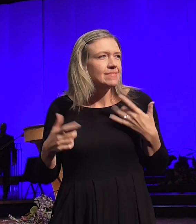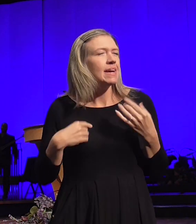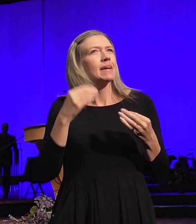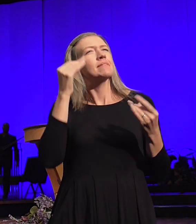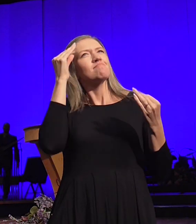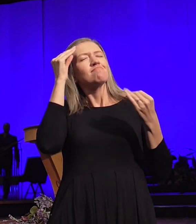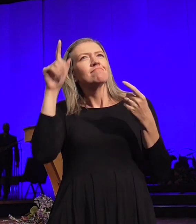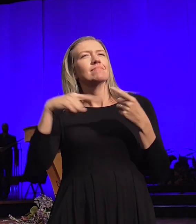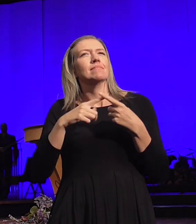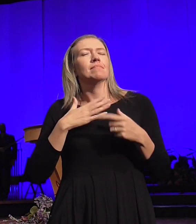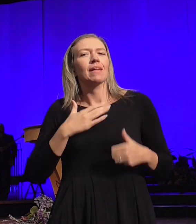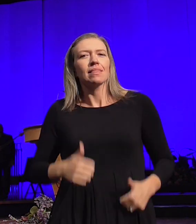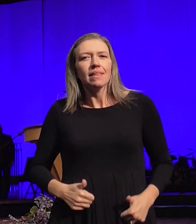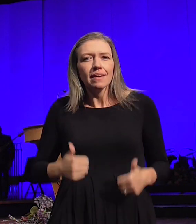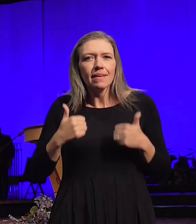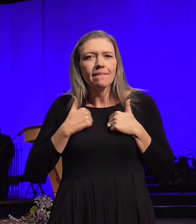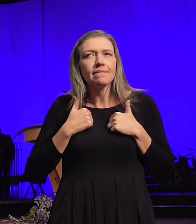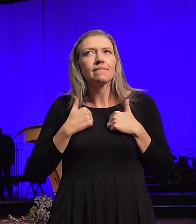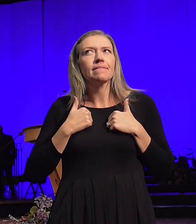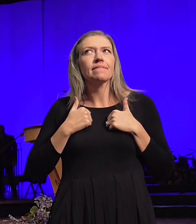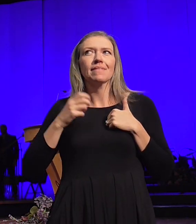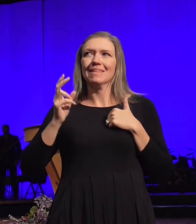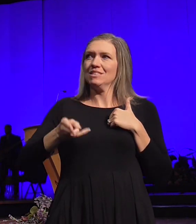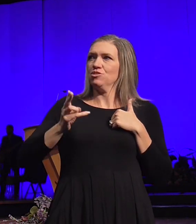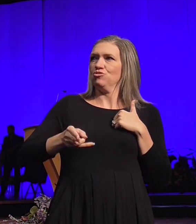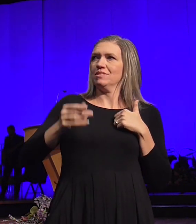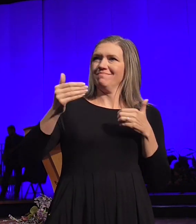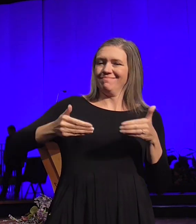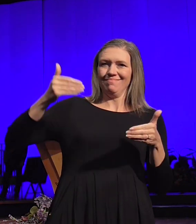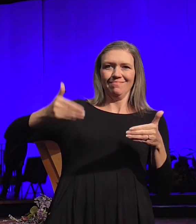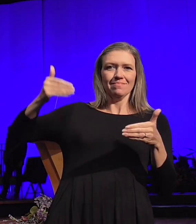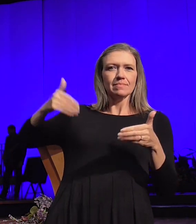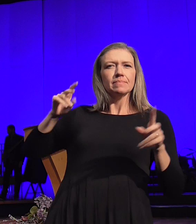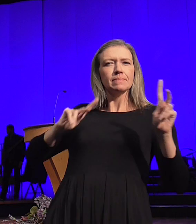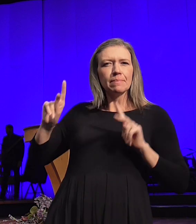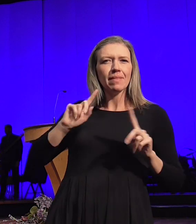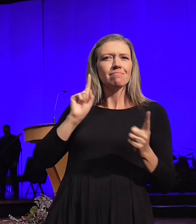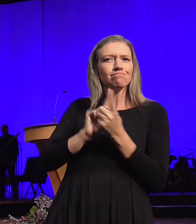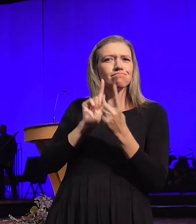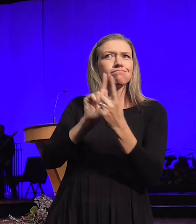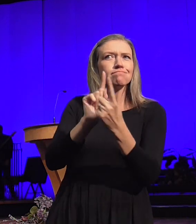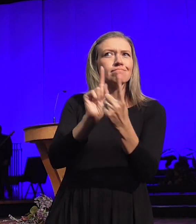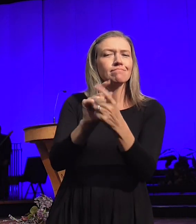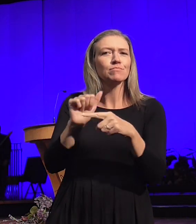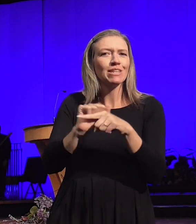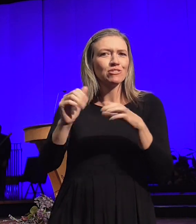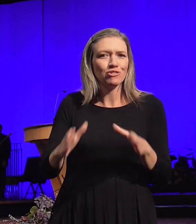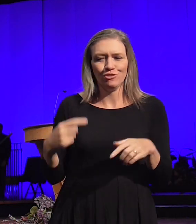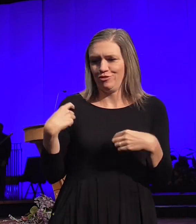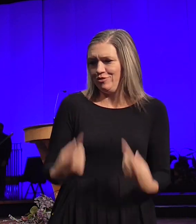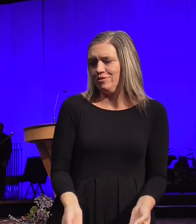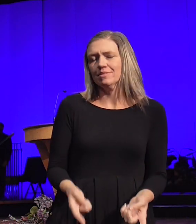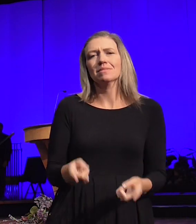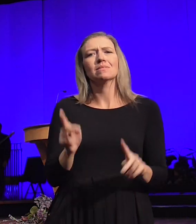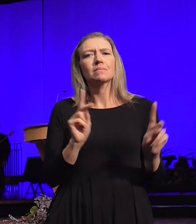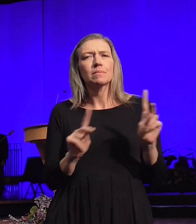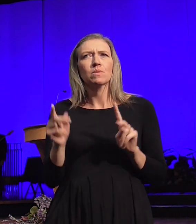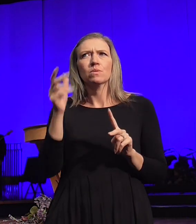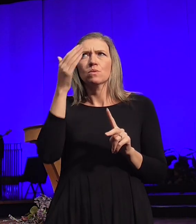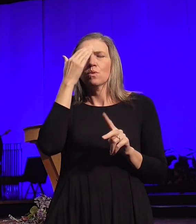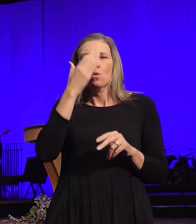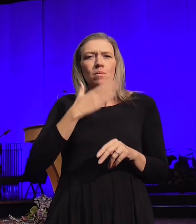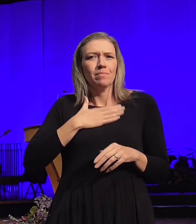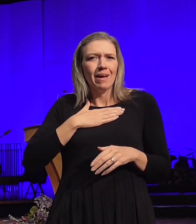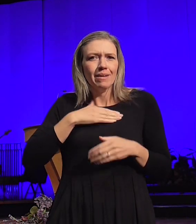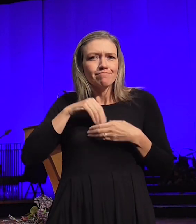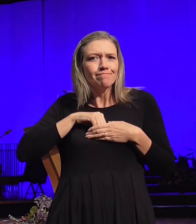my life and the history of practitioners in them, it's a history of individuals who've known a truth of who I